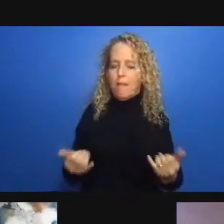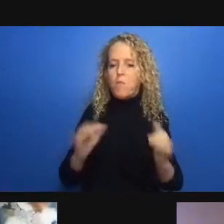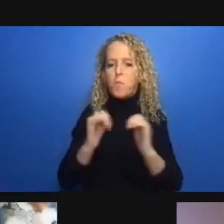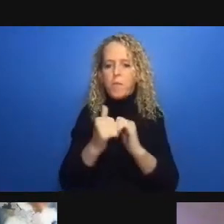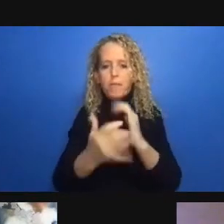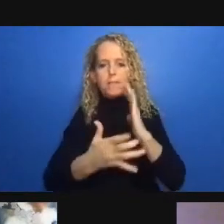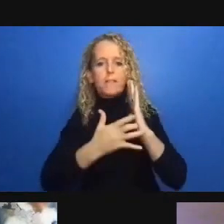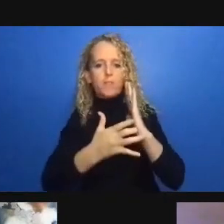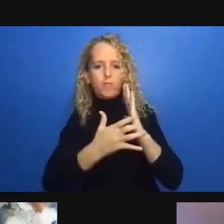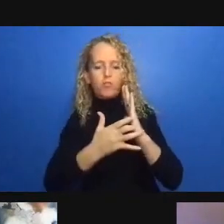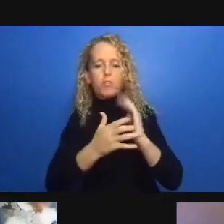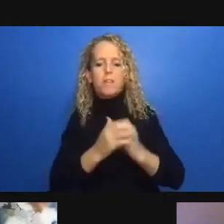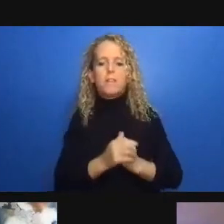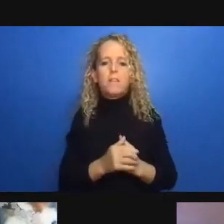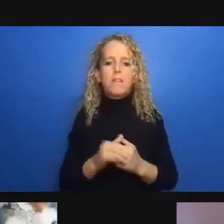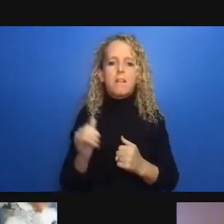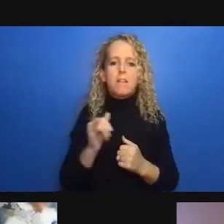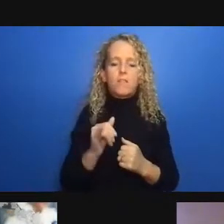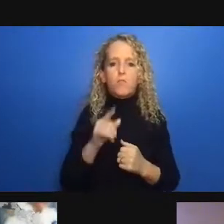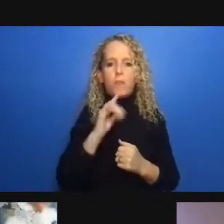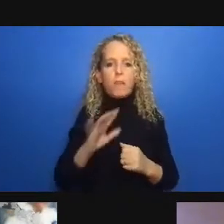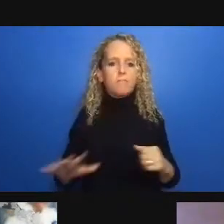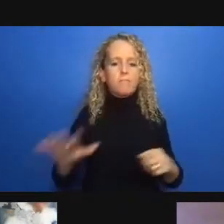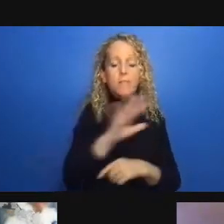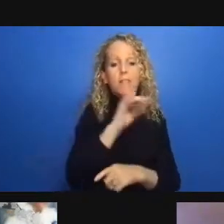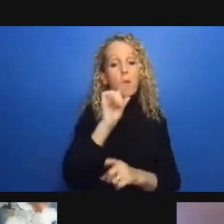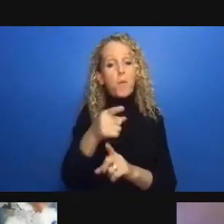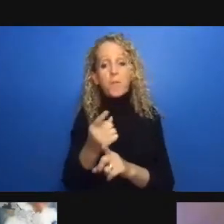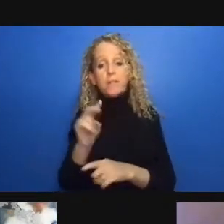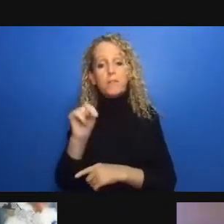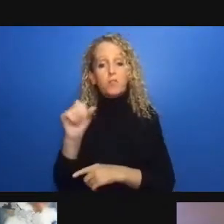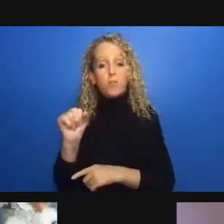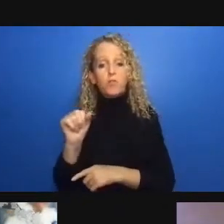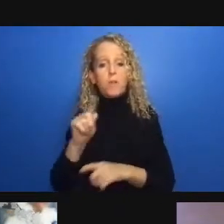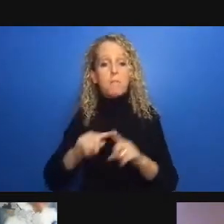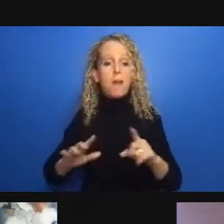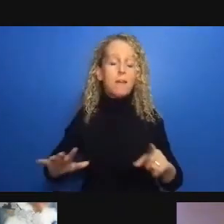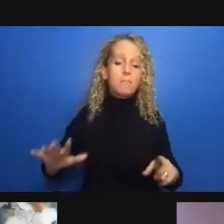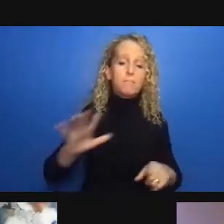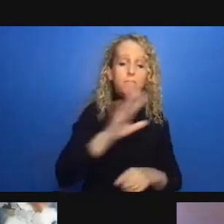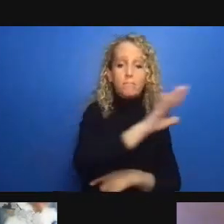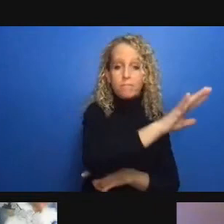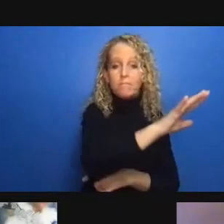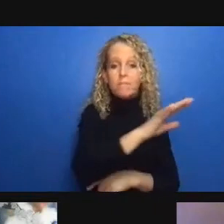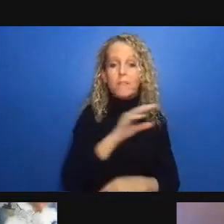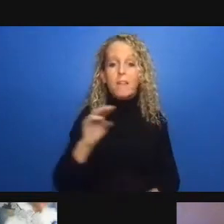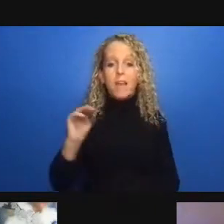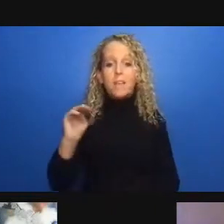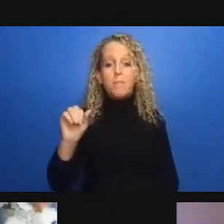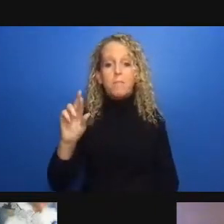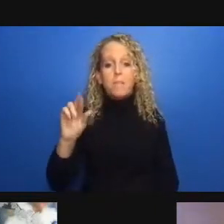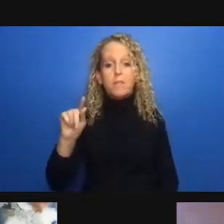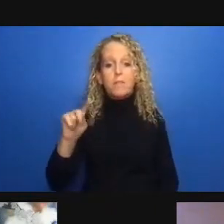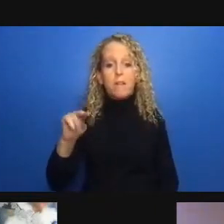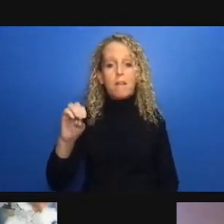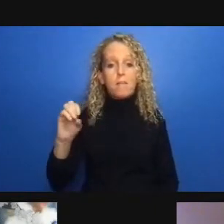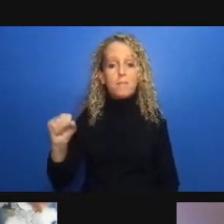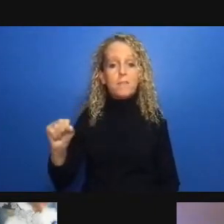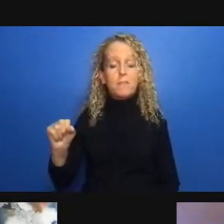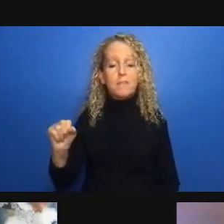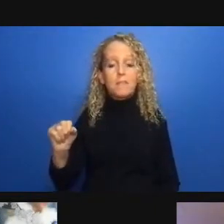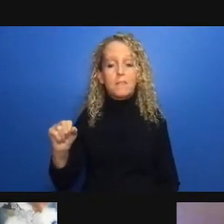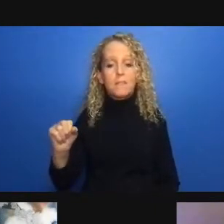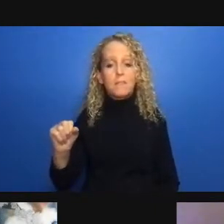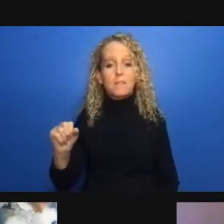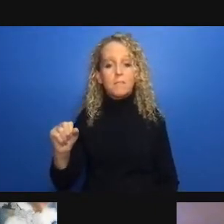connecting to the infrastructure across this region, not just in Nova Scotia, but across the area, the Maritimes, there's a lot to tap into